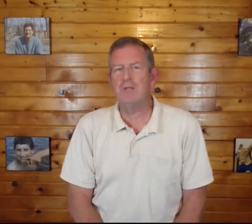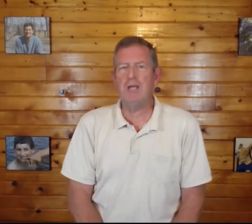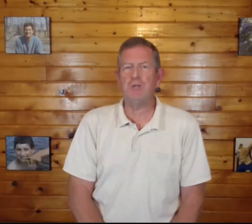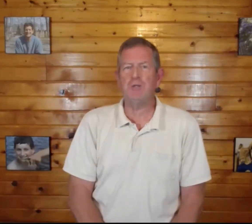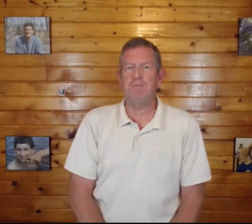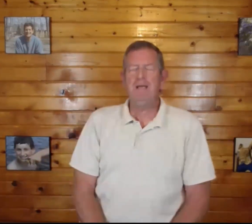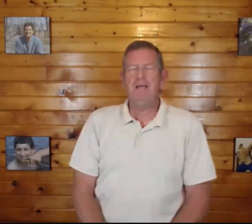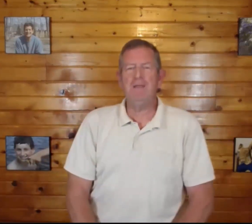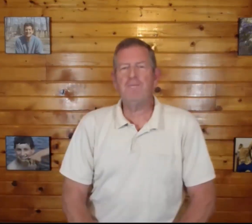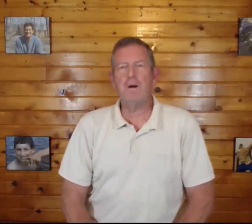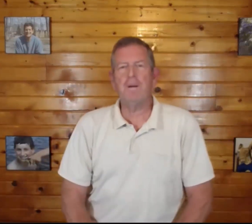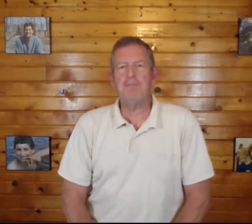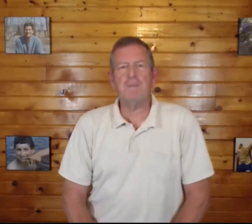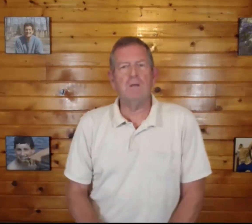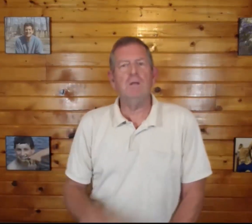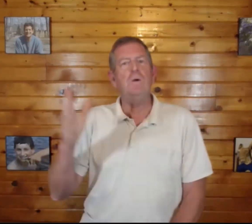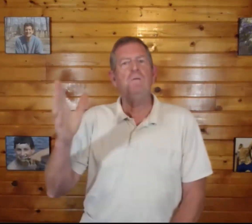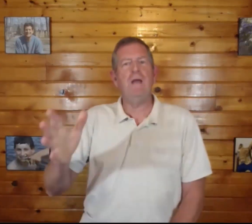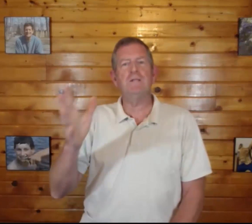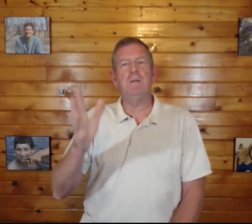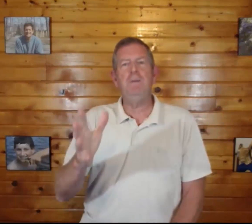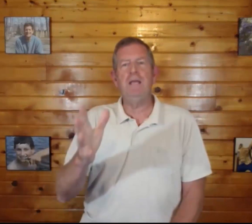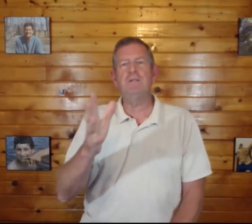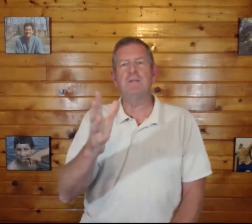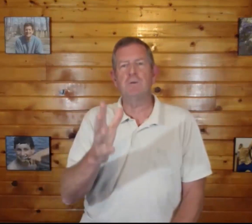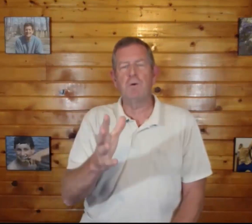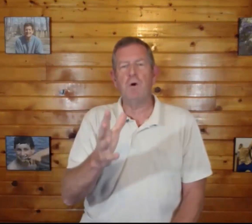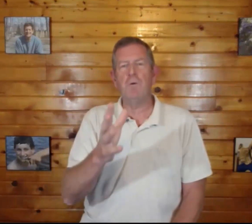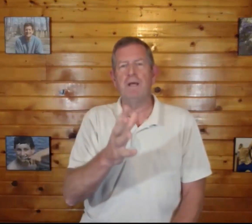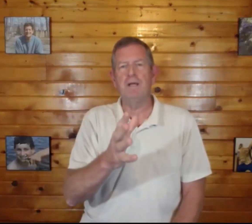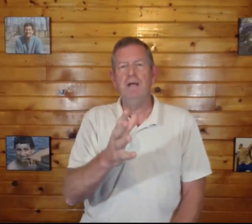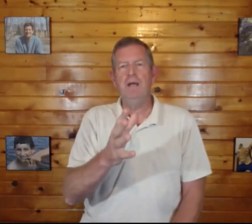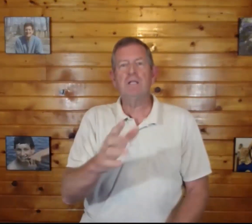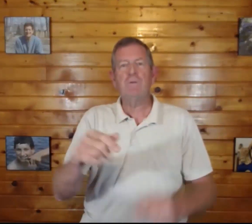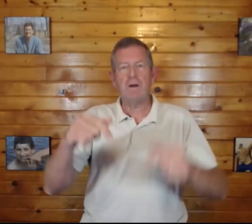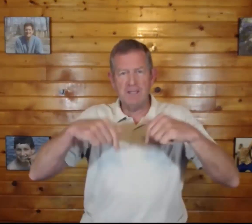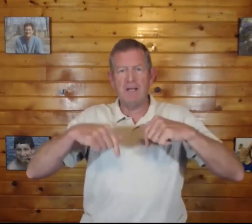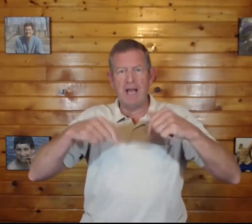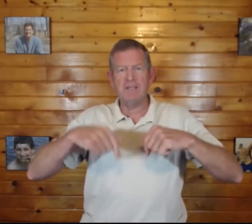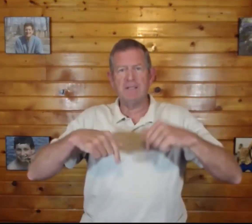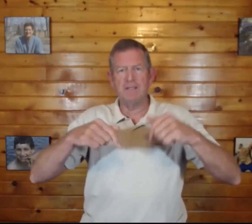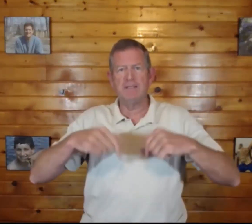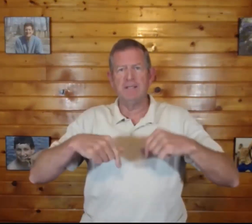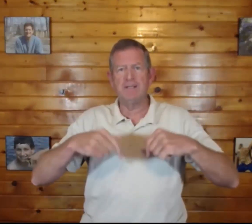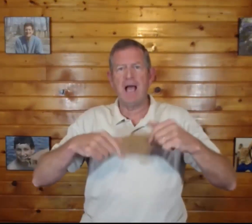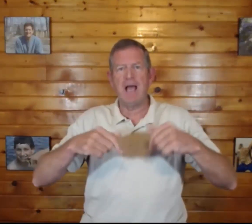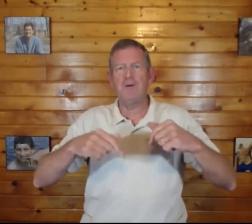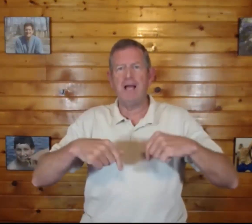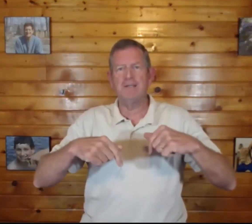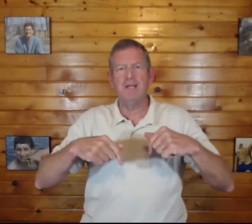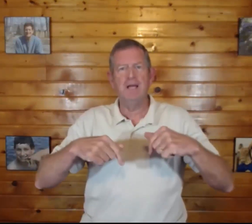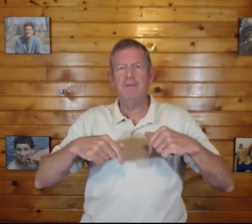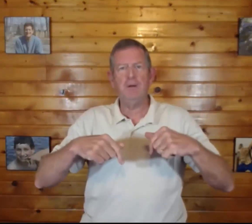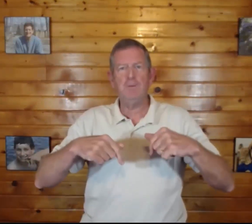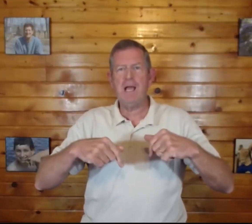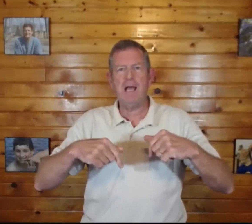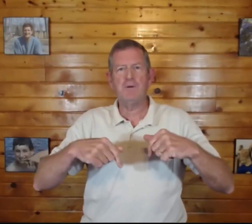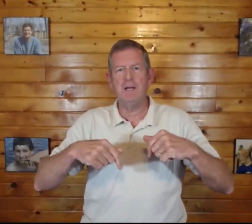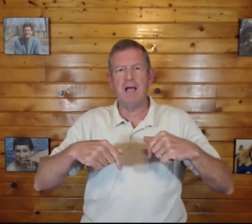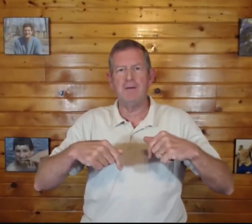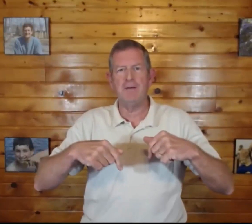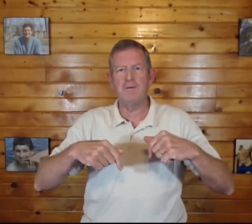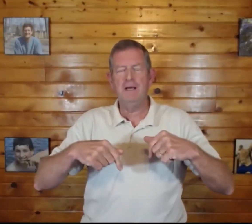your education, and therefore you advance at the pace that's appropriate. As far as these classes, these live classes, they don't